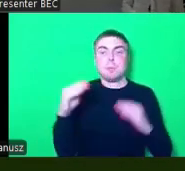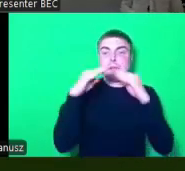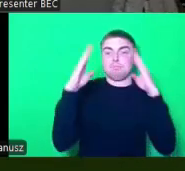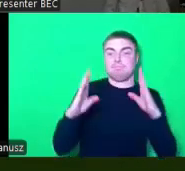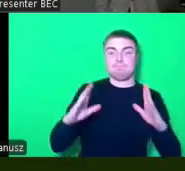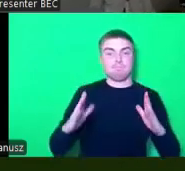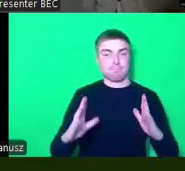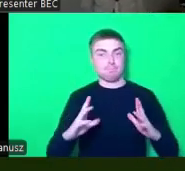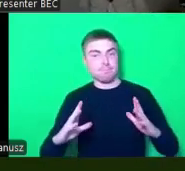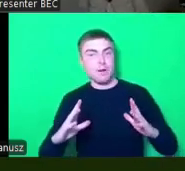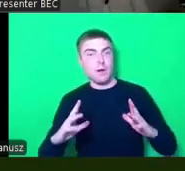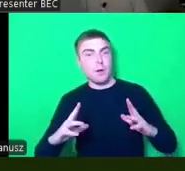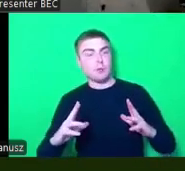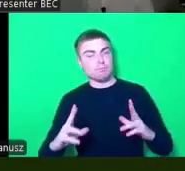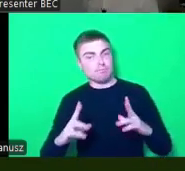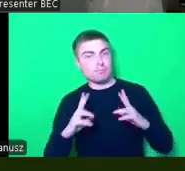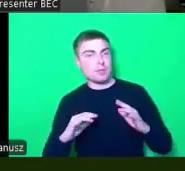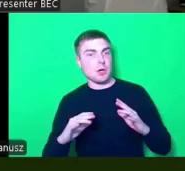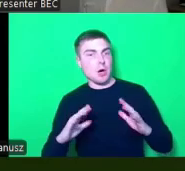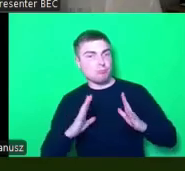the full experience. Then